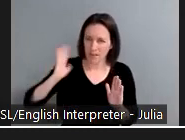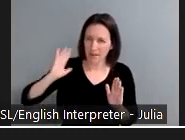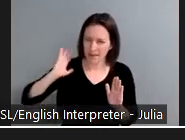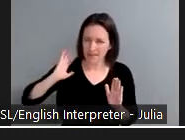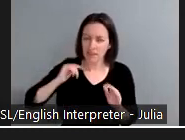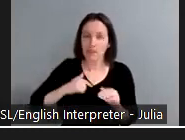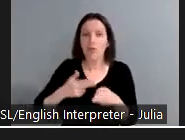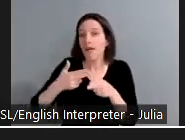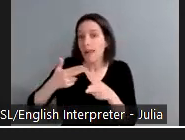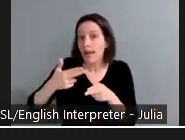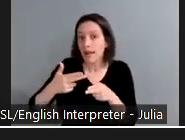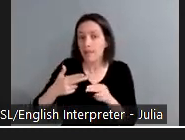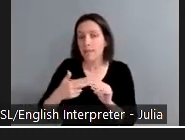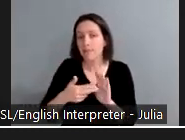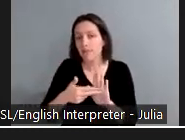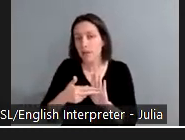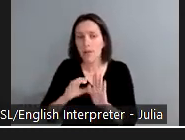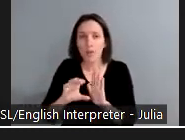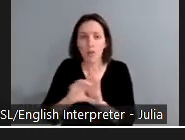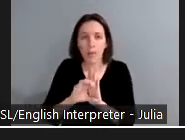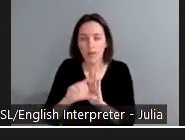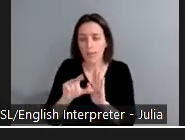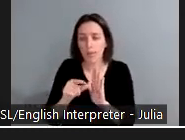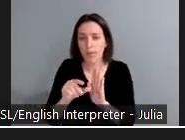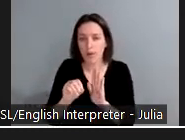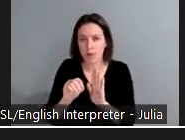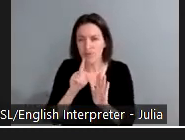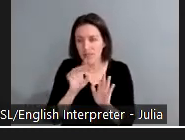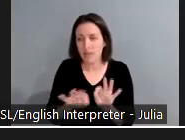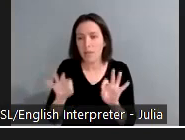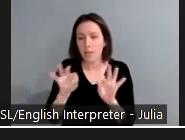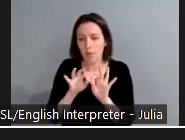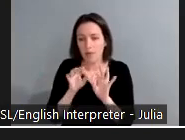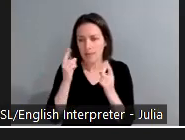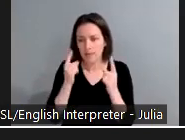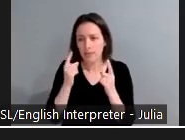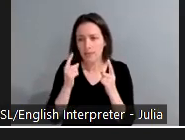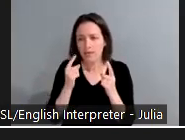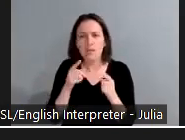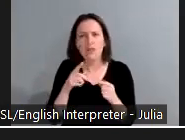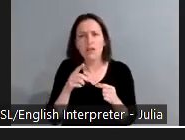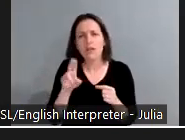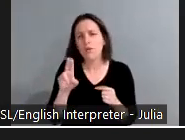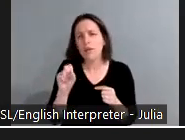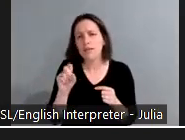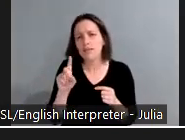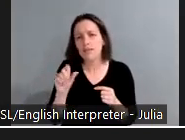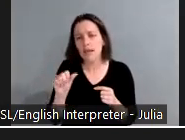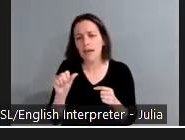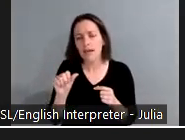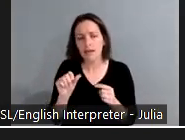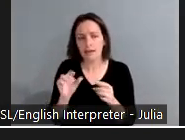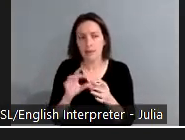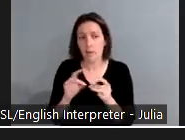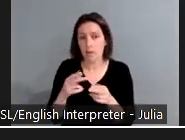branding, and logo for Summer EBT are really important things to consider. The USDA has coined the term